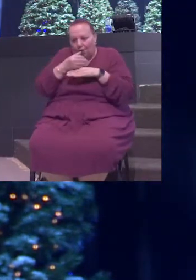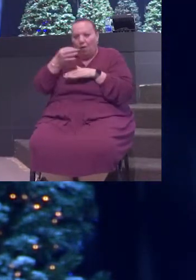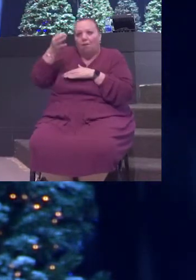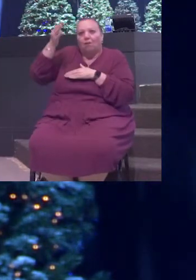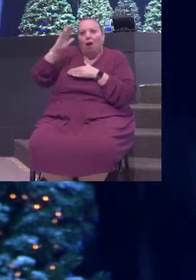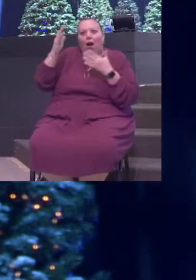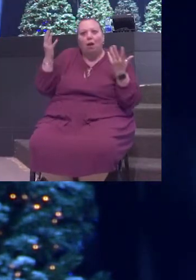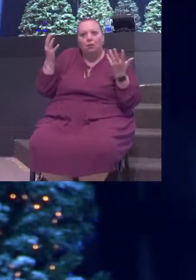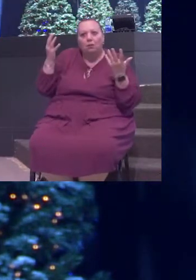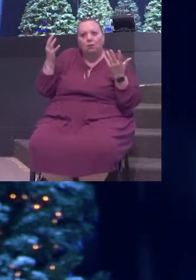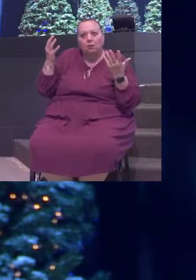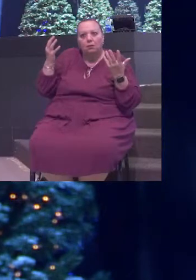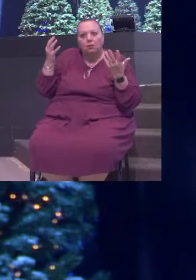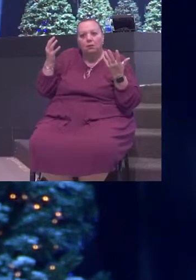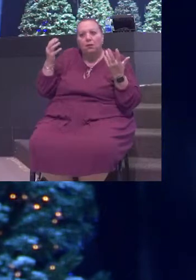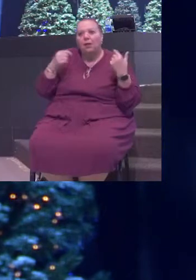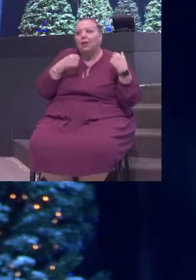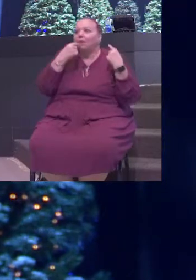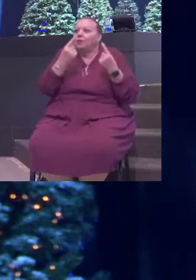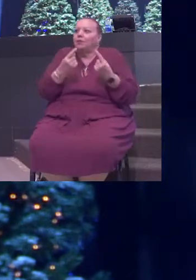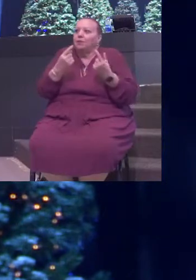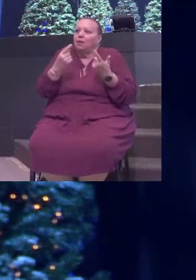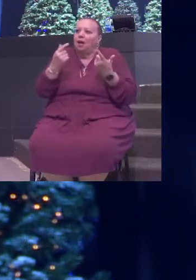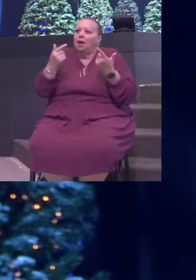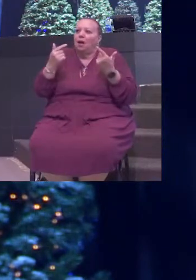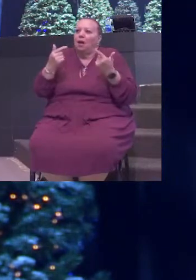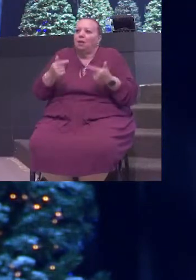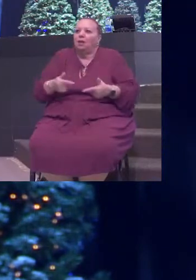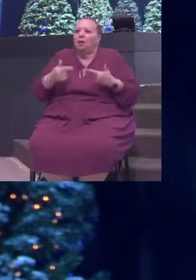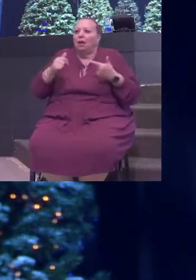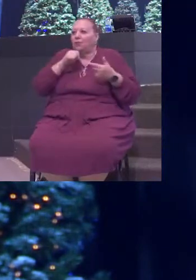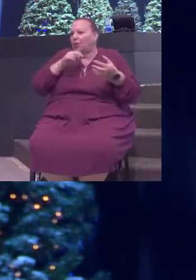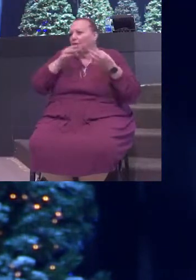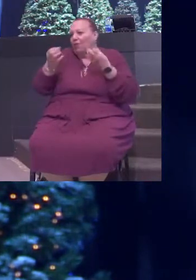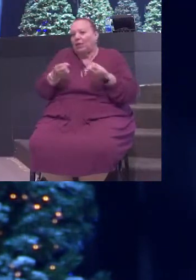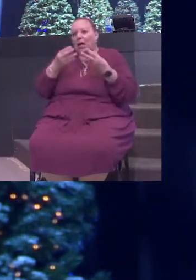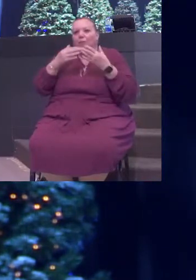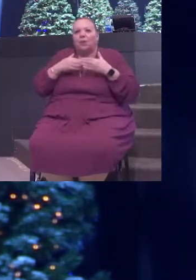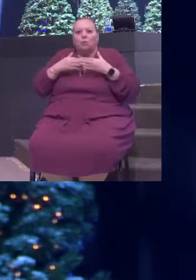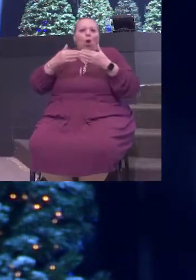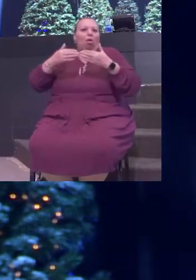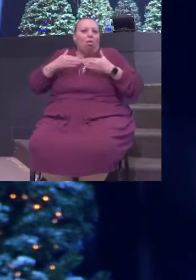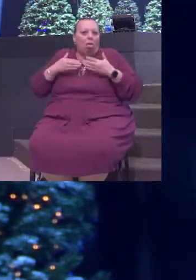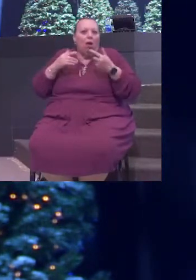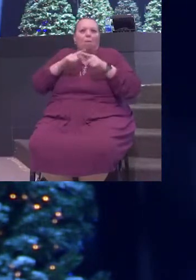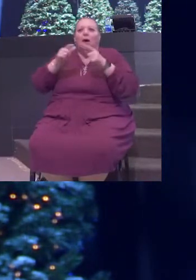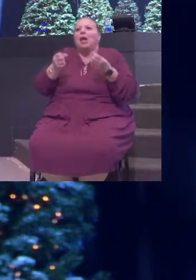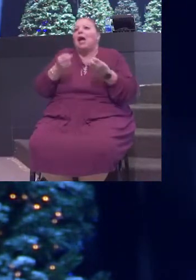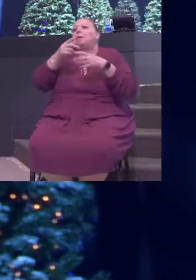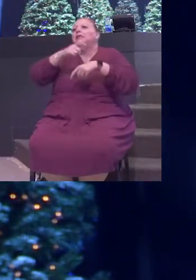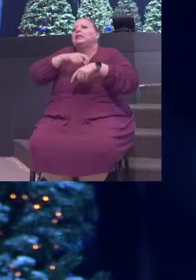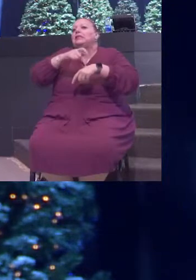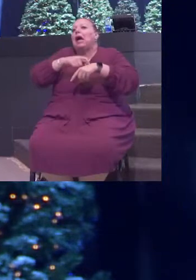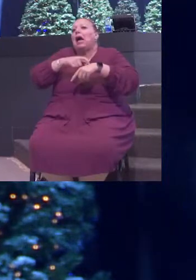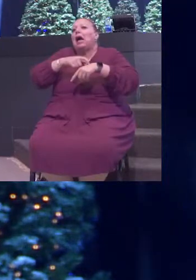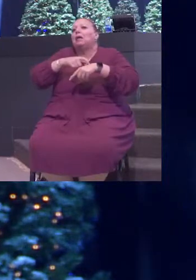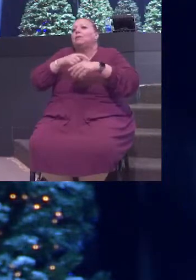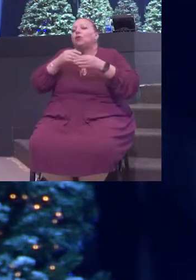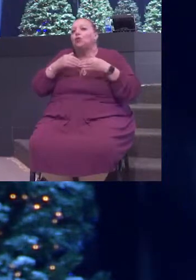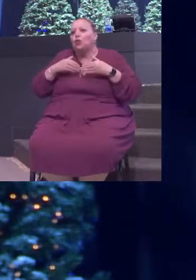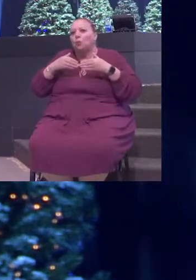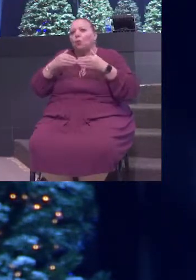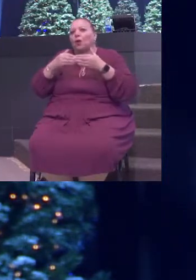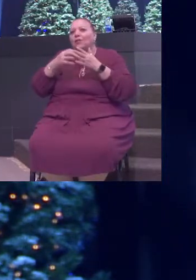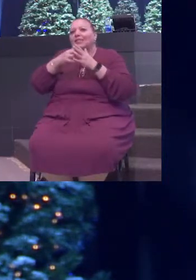God. It's been said that life is not defined by how many breaths you take, but how many times your breath